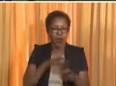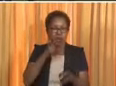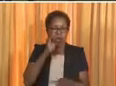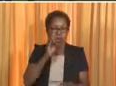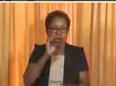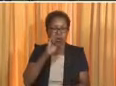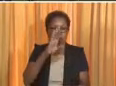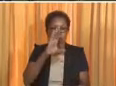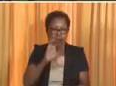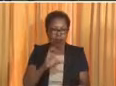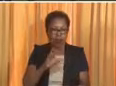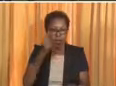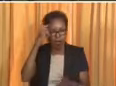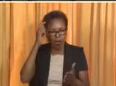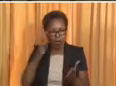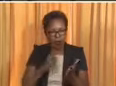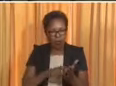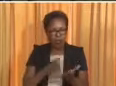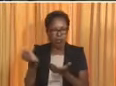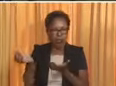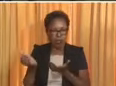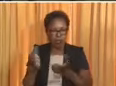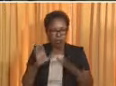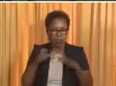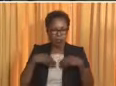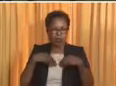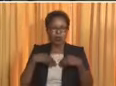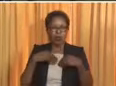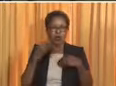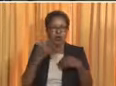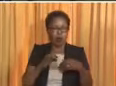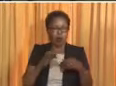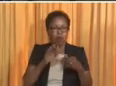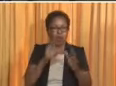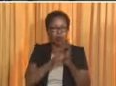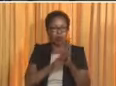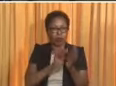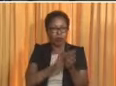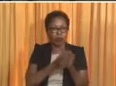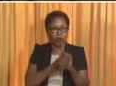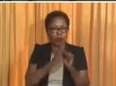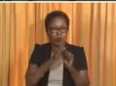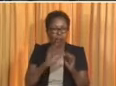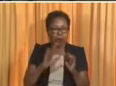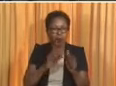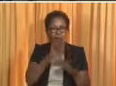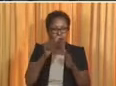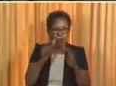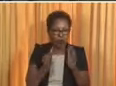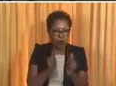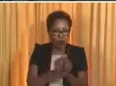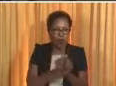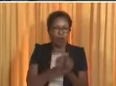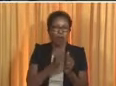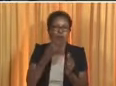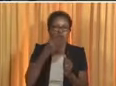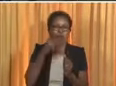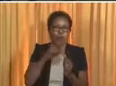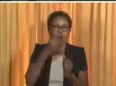release acknowledges the receipt of the Constitutional Amendment Bill 2020 and the 4.4 million supporter